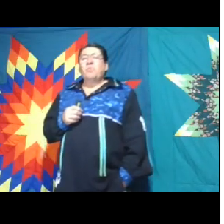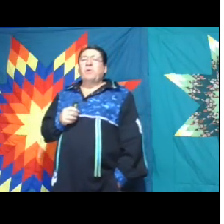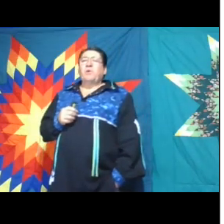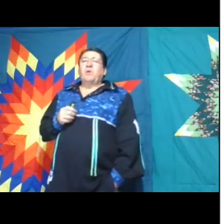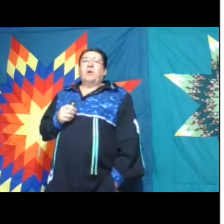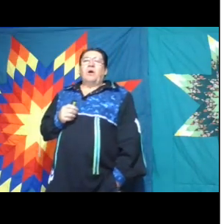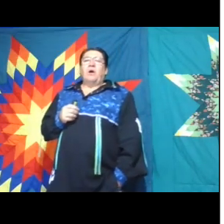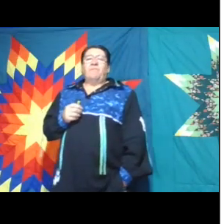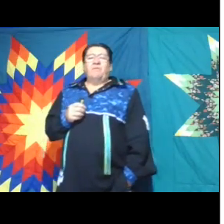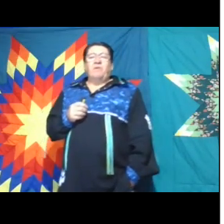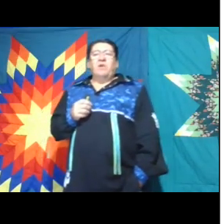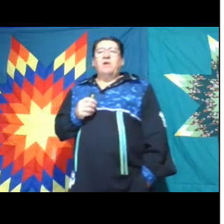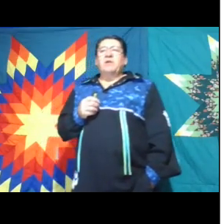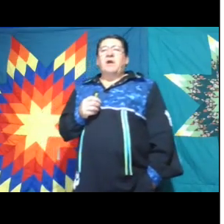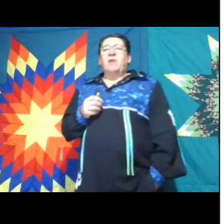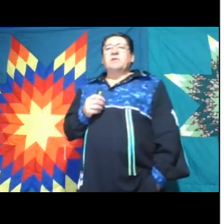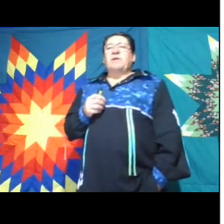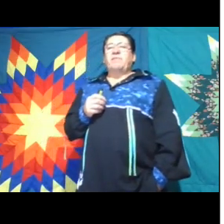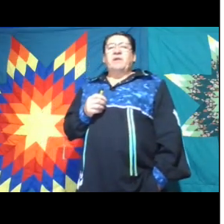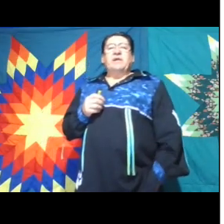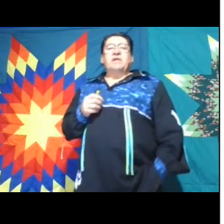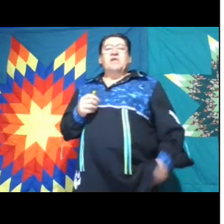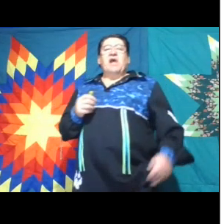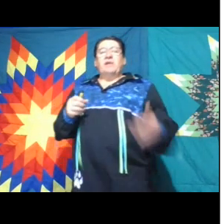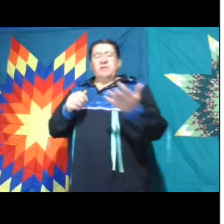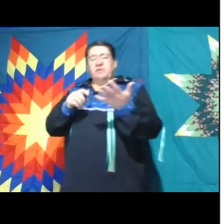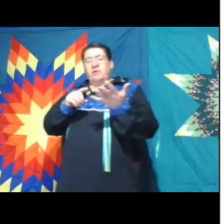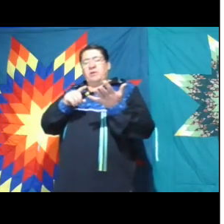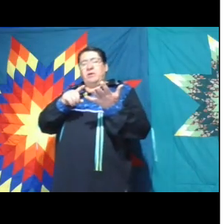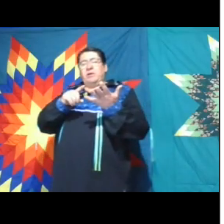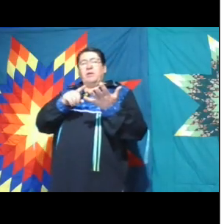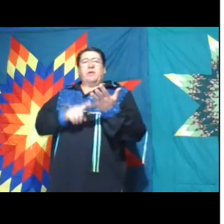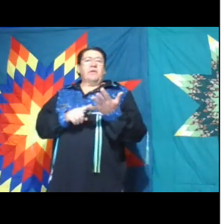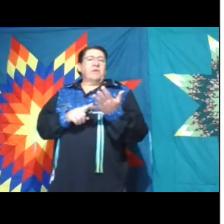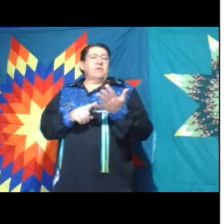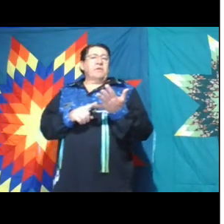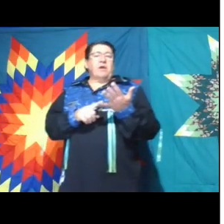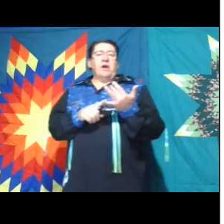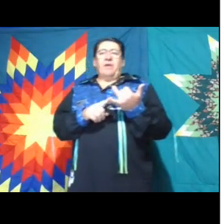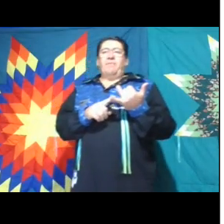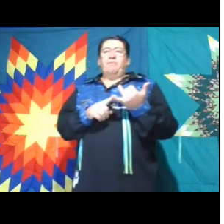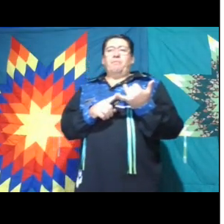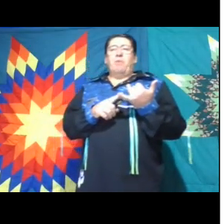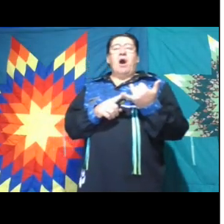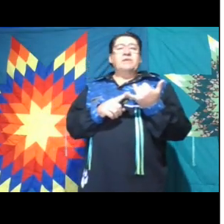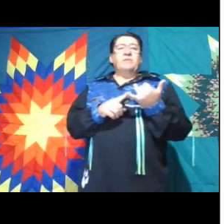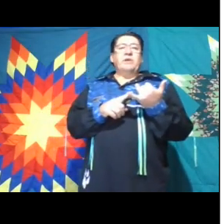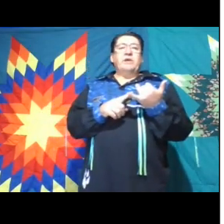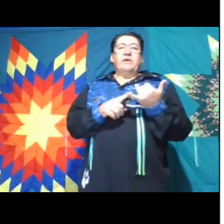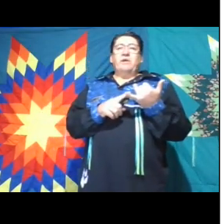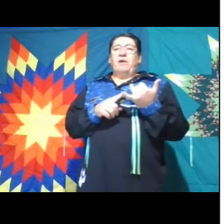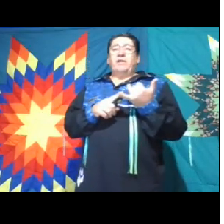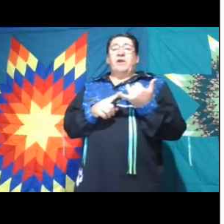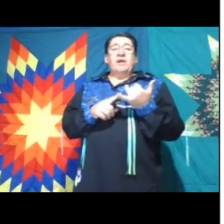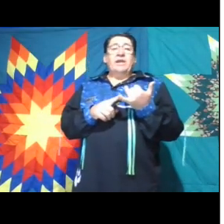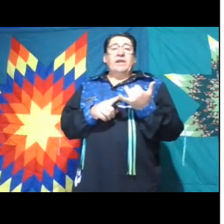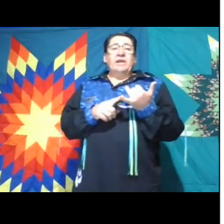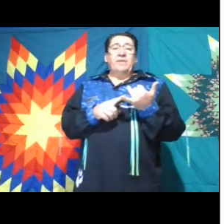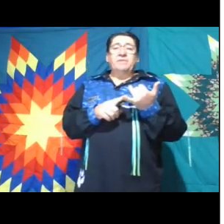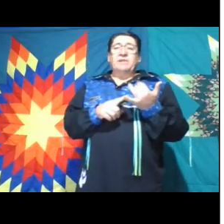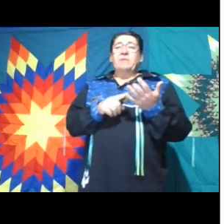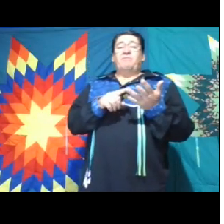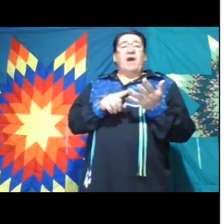home. For a long time was definitely a challenge. You're possibly not